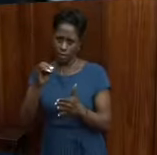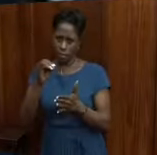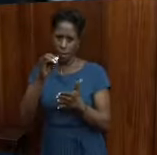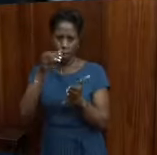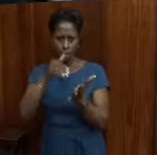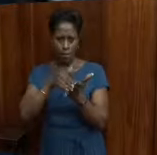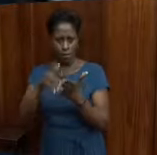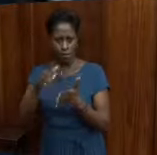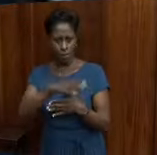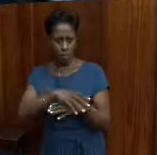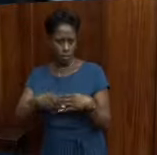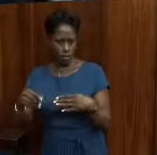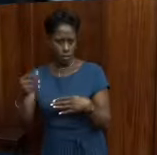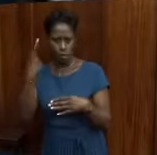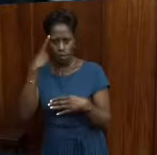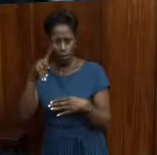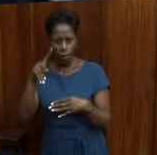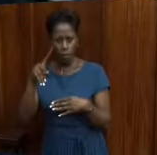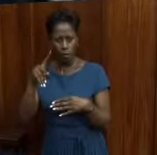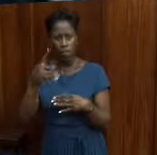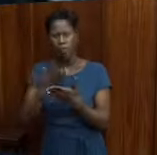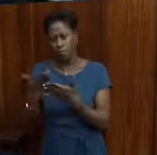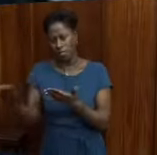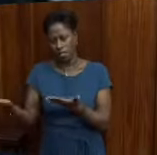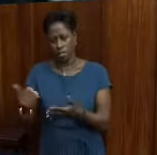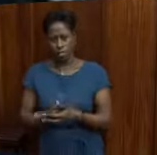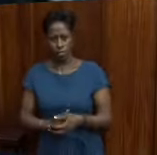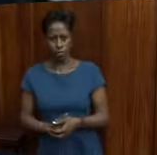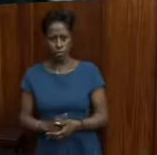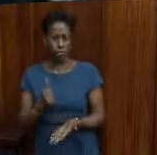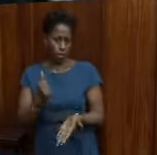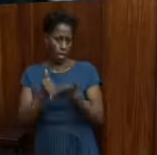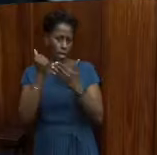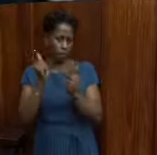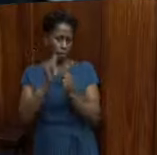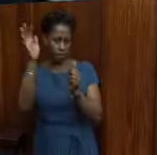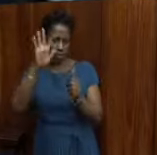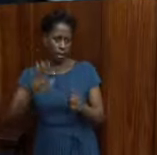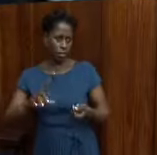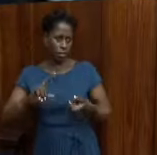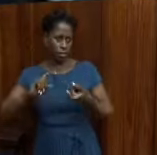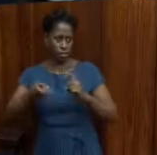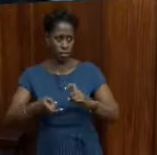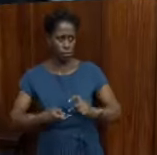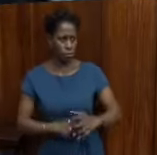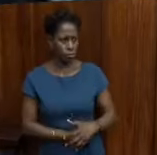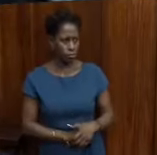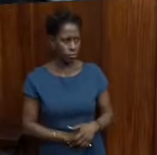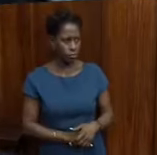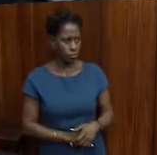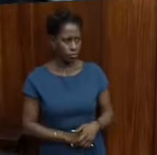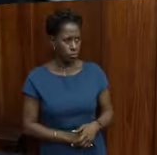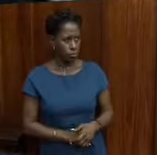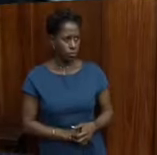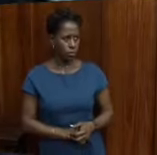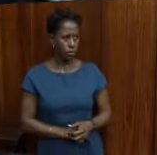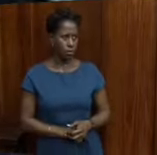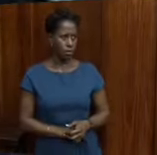collaboration for resilience building, the groundwork is being laid for the rollout of sustainable livelihood activities that